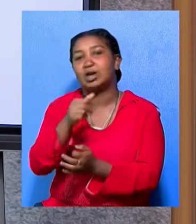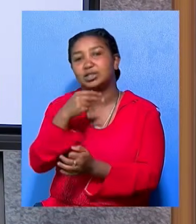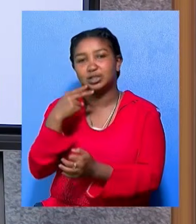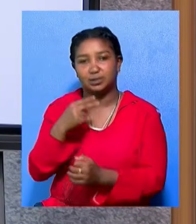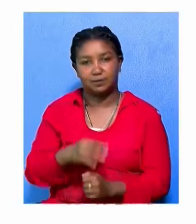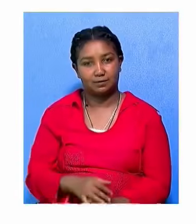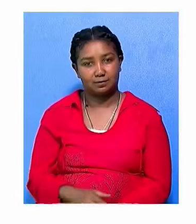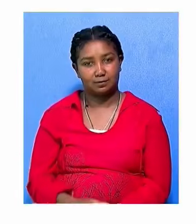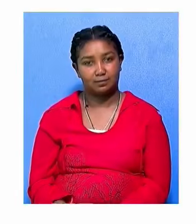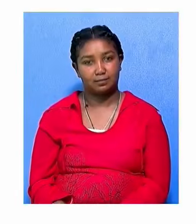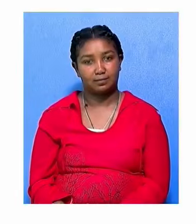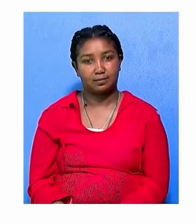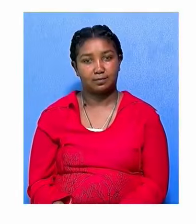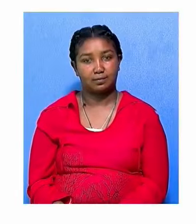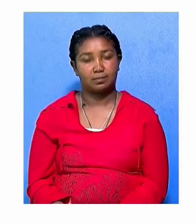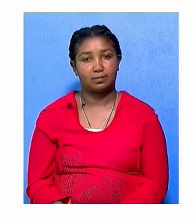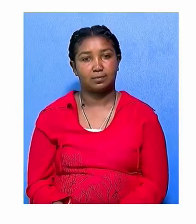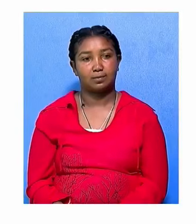Here,